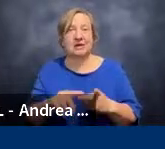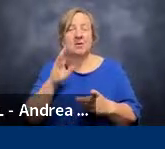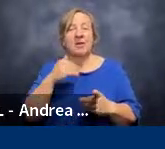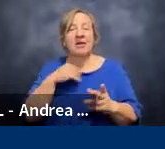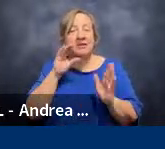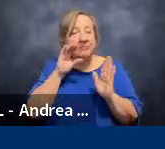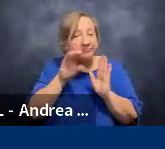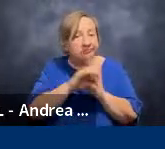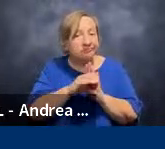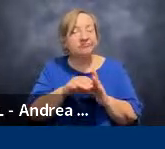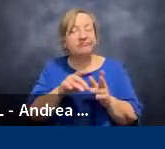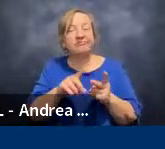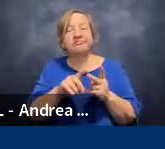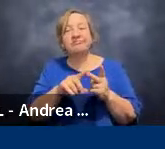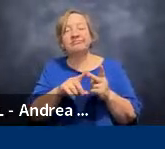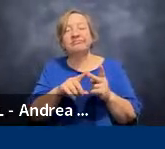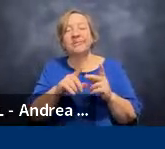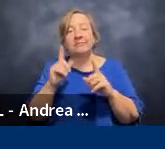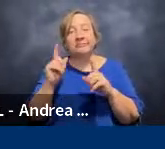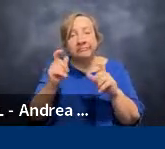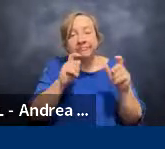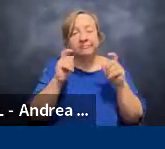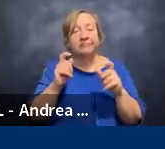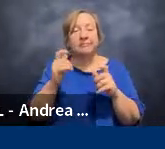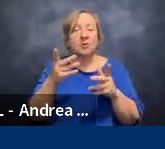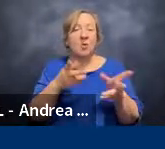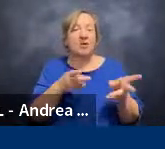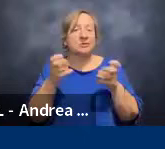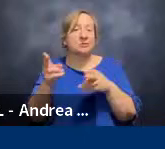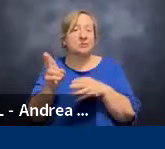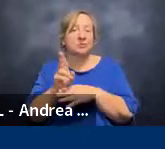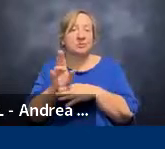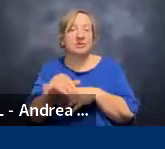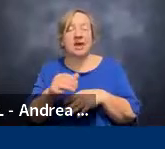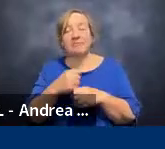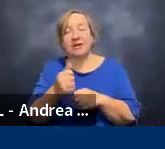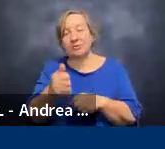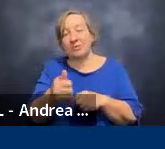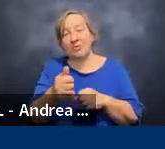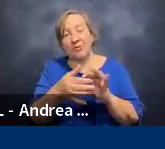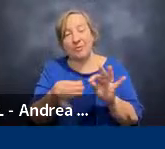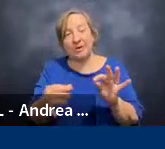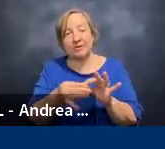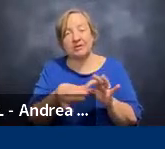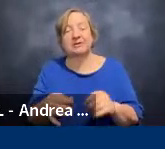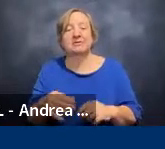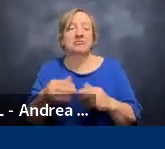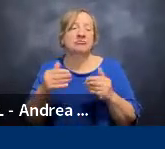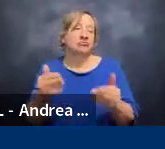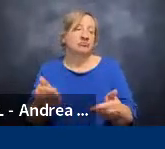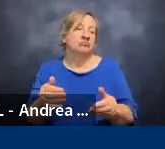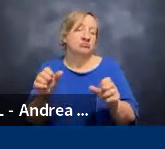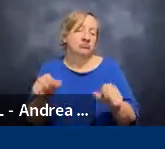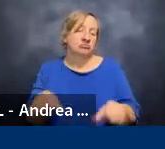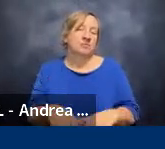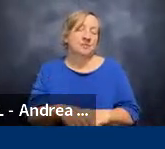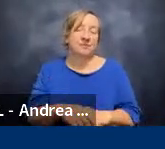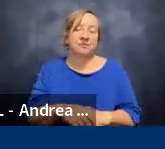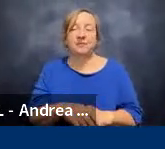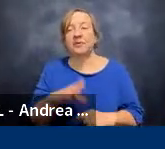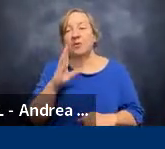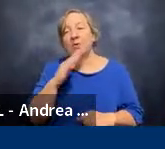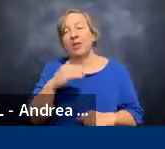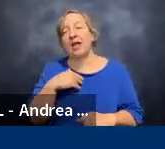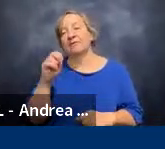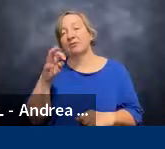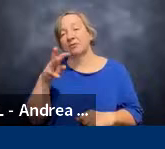and photos if you prefer to use something like that and create your own message. You can do that. We'll have